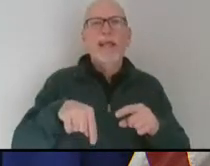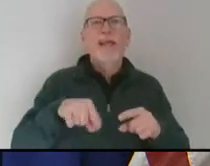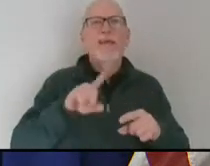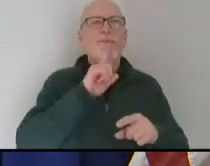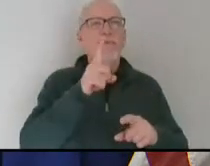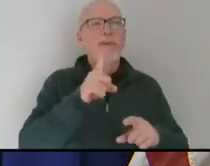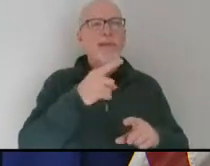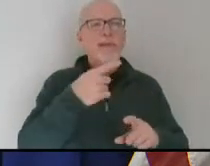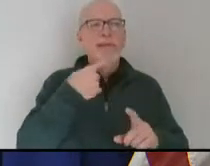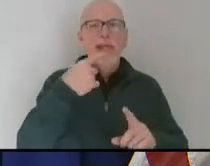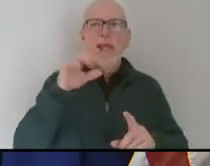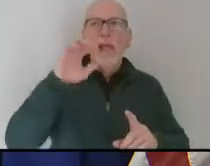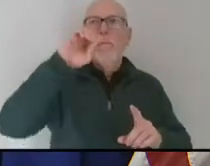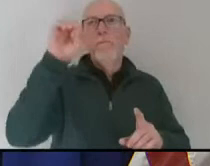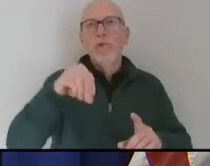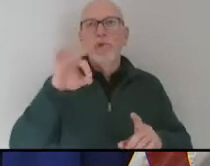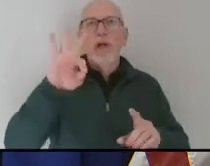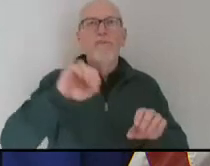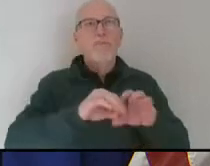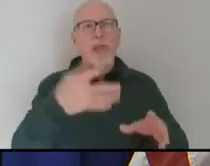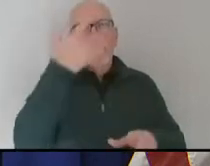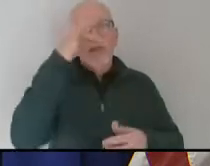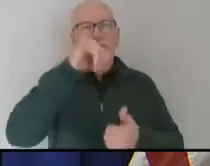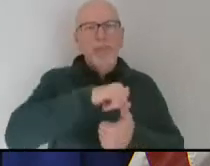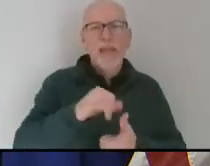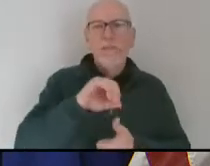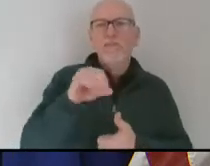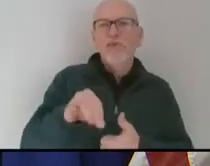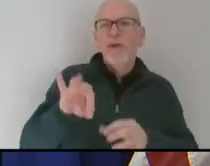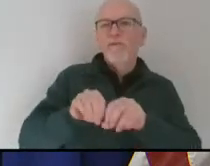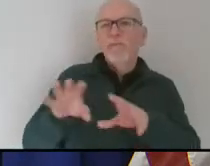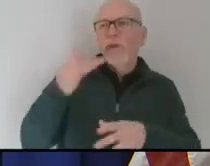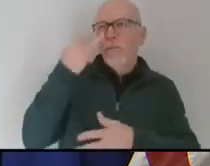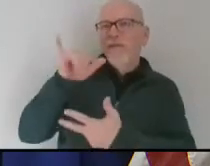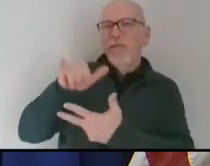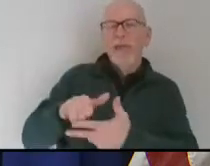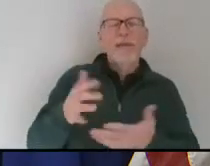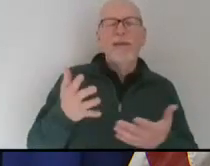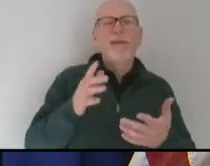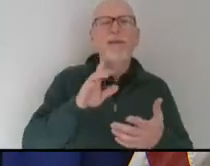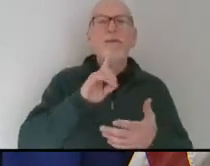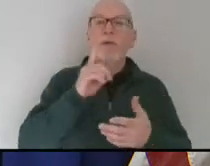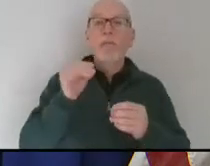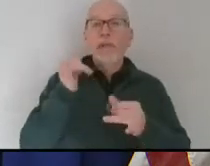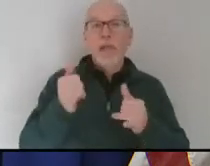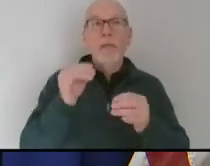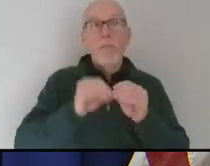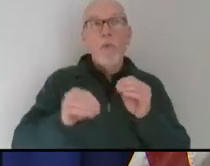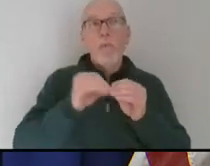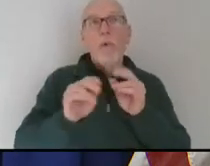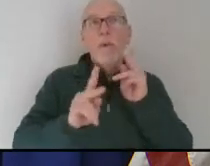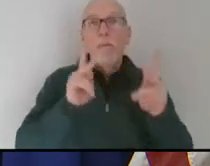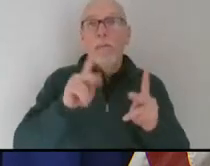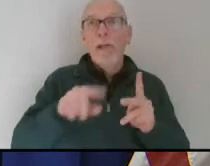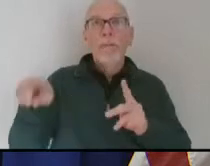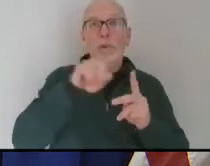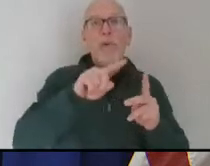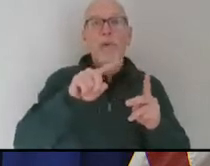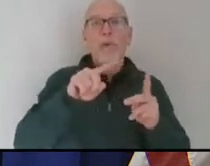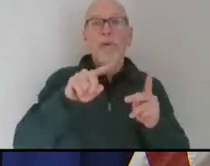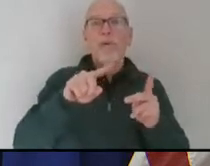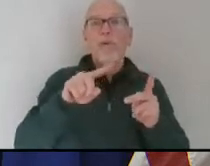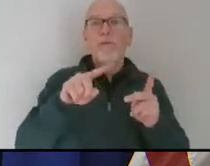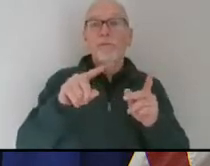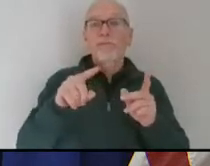assign a percentage to this is what's working. Anecdotally, I can tell you that more and more people are presenting the evidence